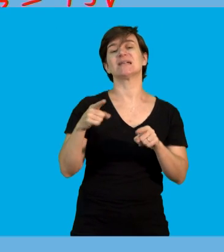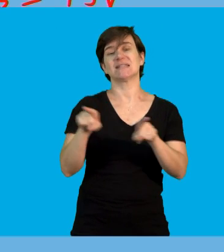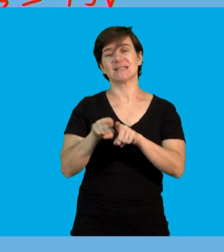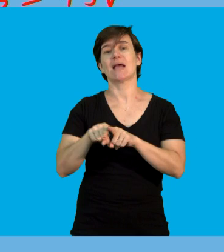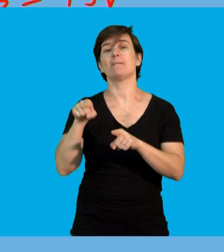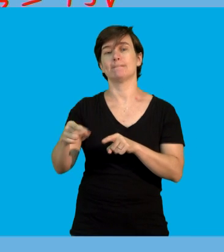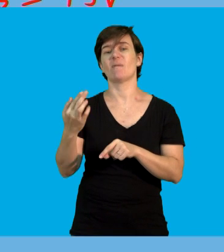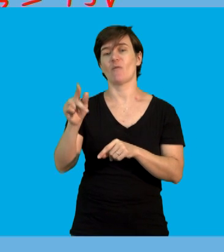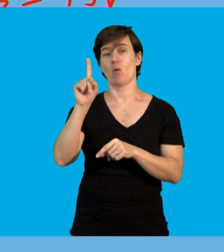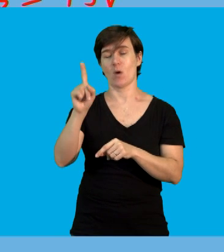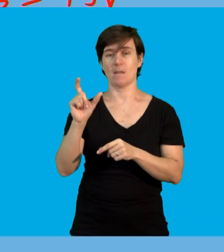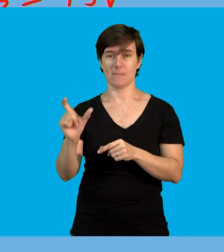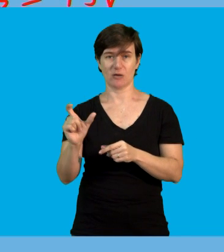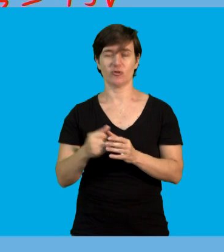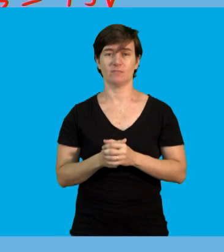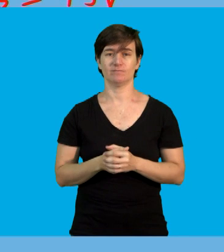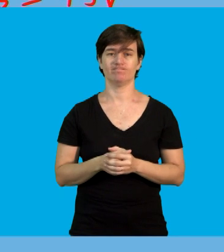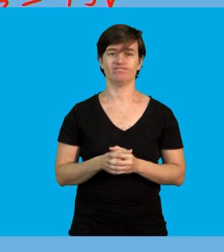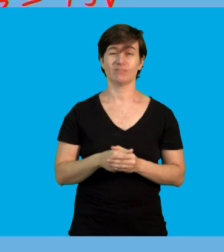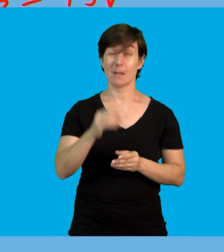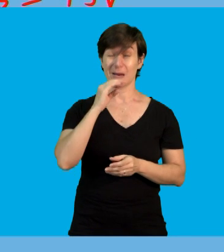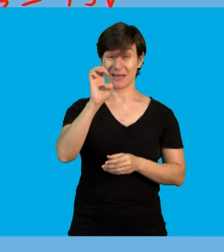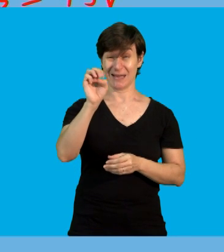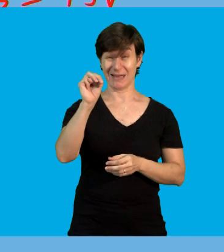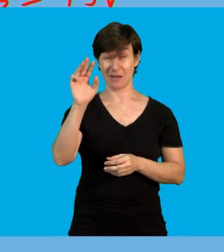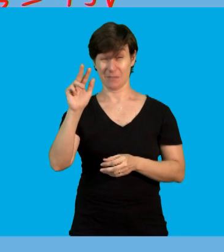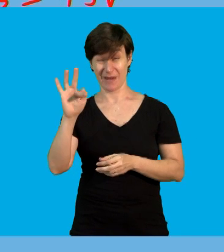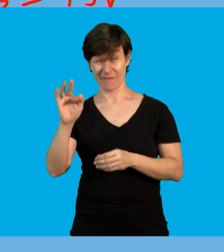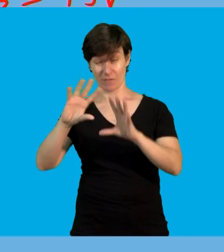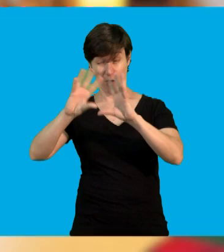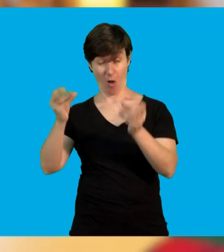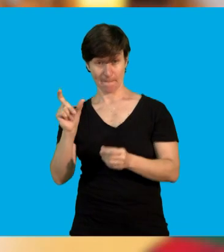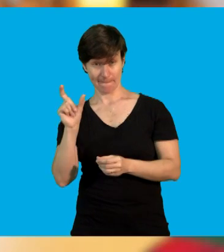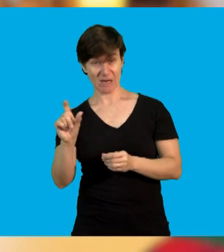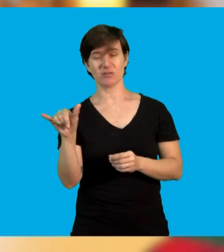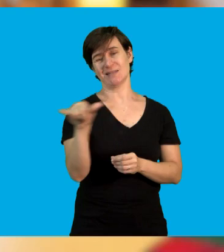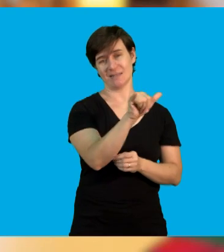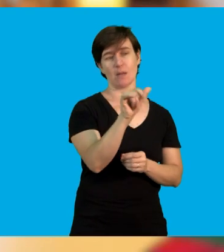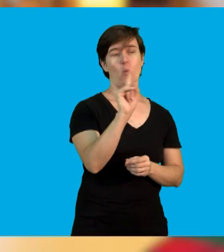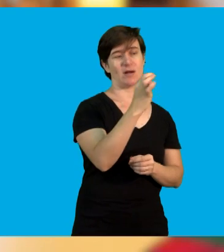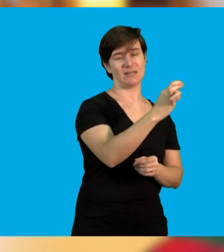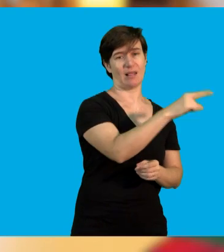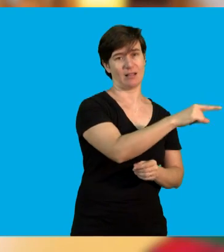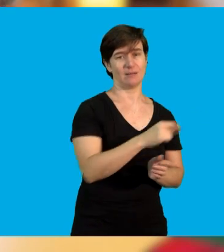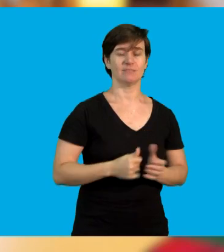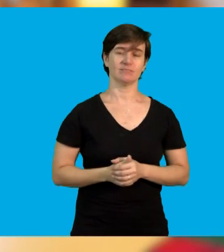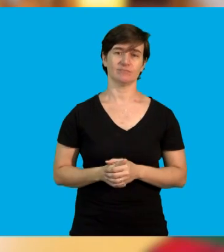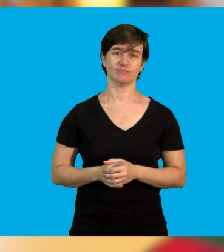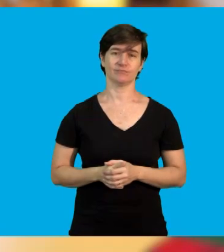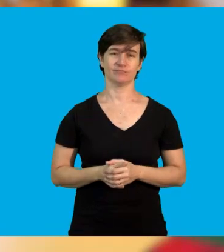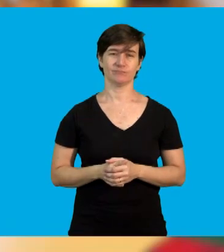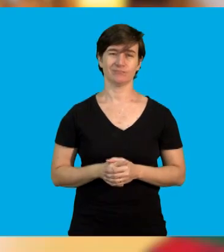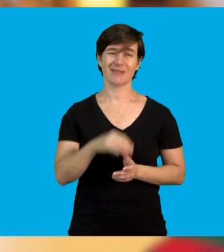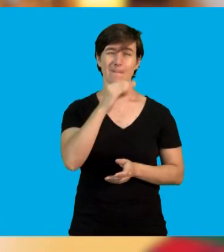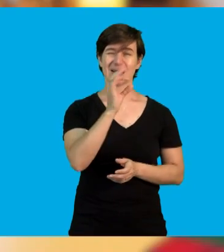battery is equal to the EMF of one cell. So the EMF of the entire battery is equal to the EMF of just one cell. So